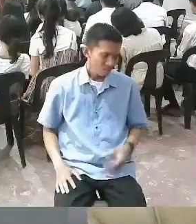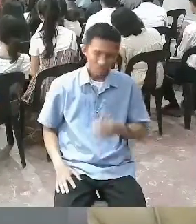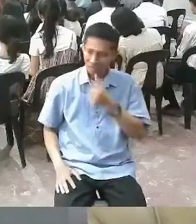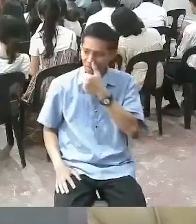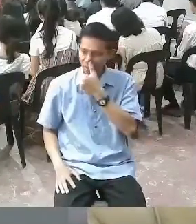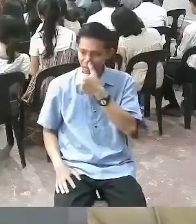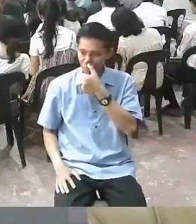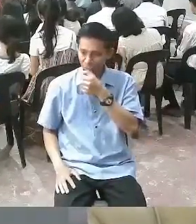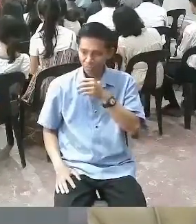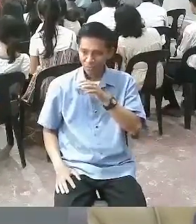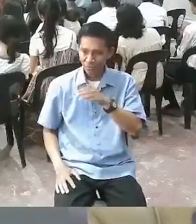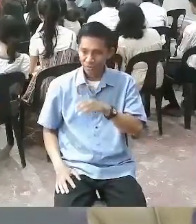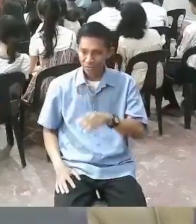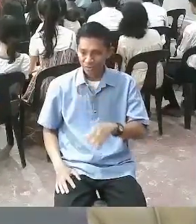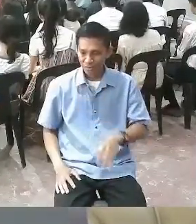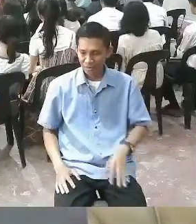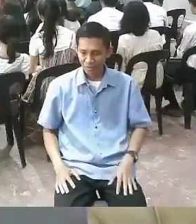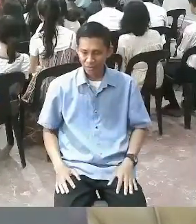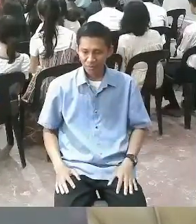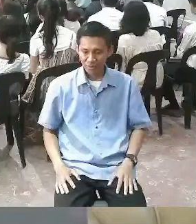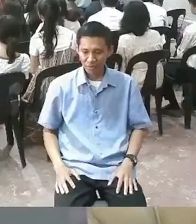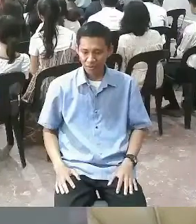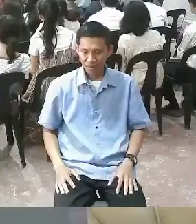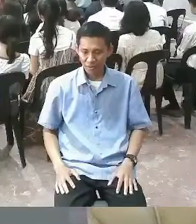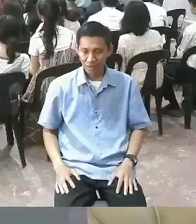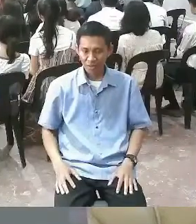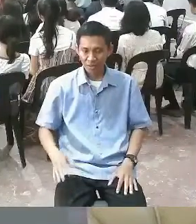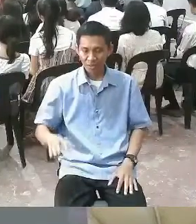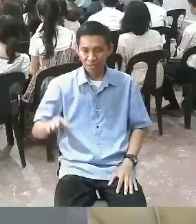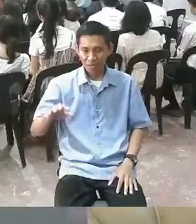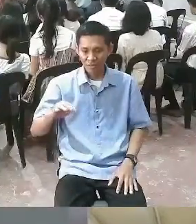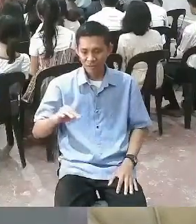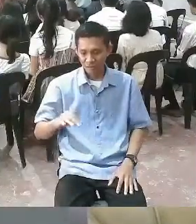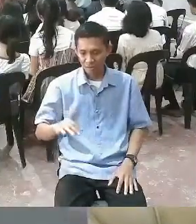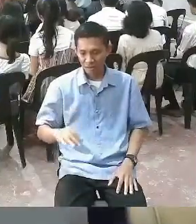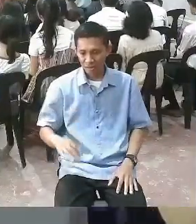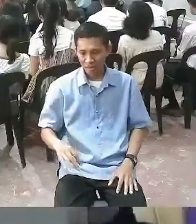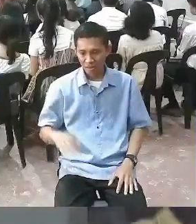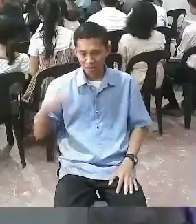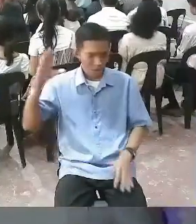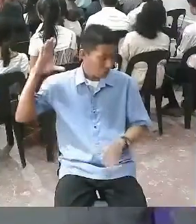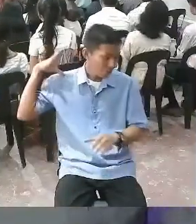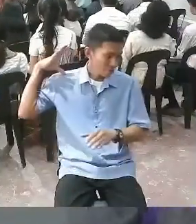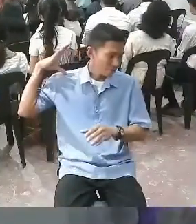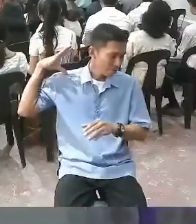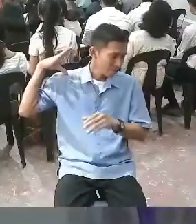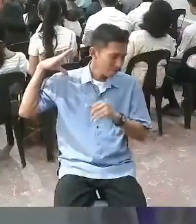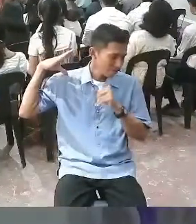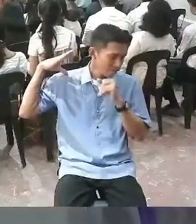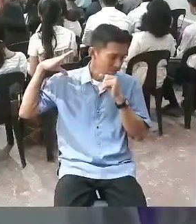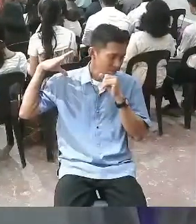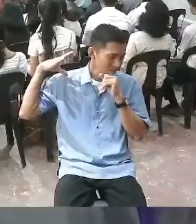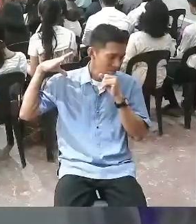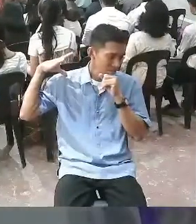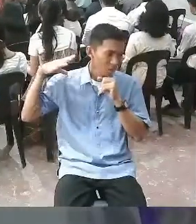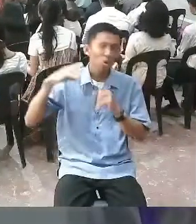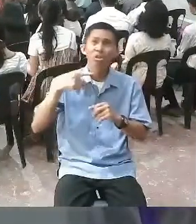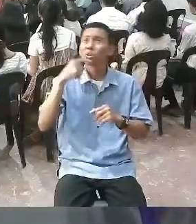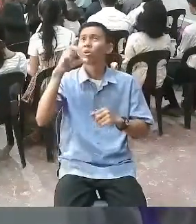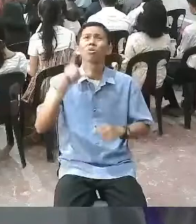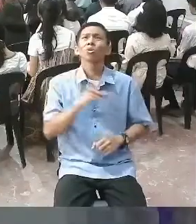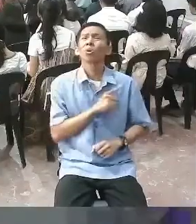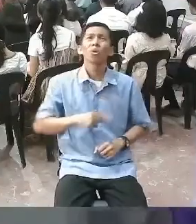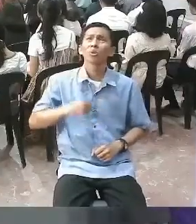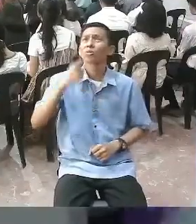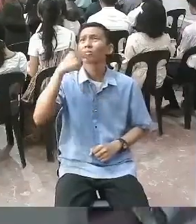think, oh, you're not supposed to take the Lord's name in vain. And so they're on the football field on my knees, you know, dear Lord, forgive me. Oh, Lord, I shouldn't